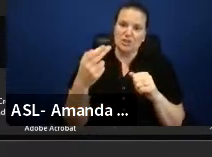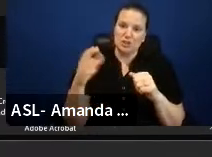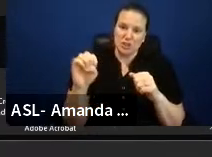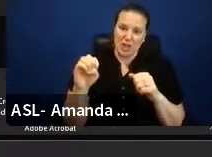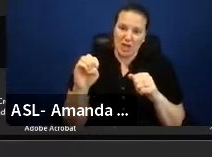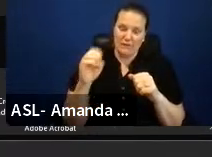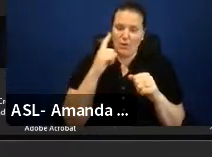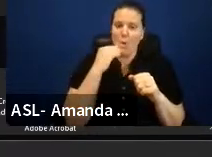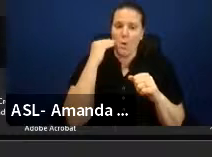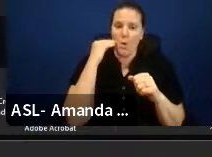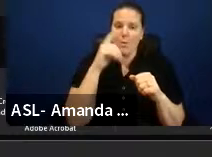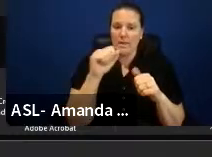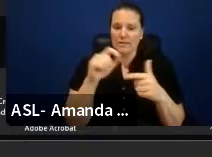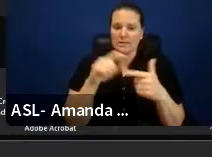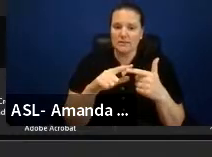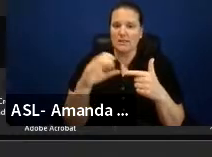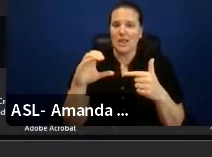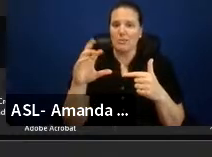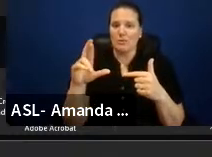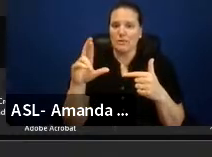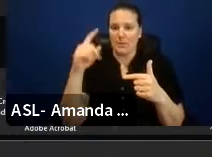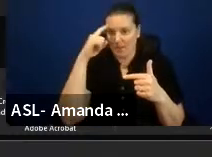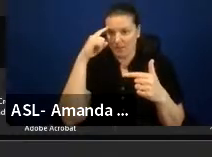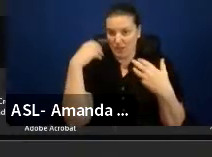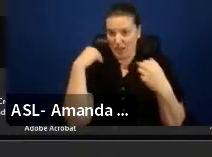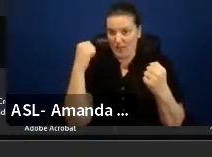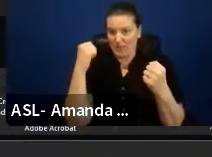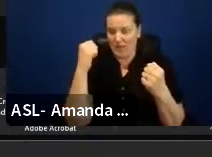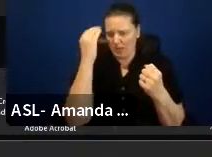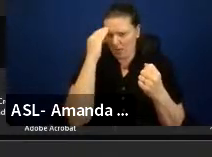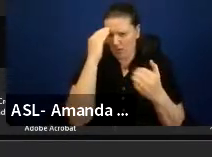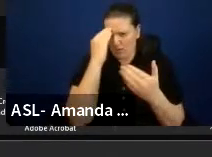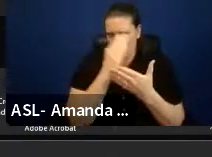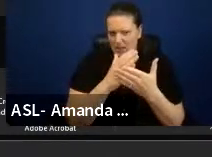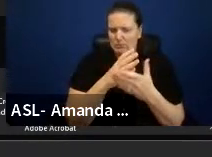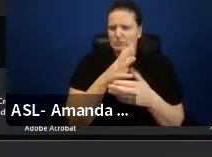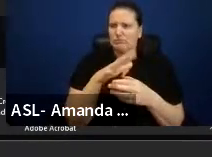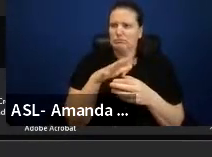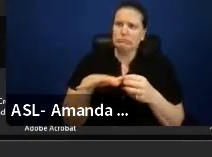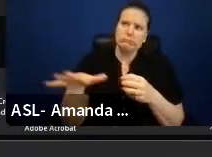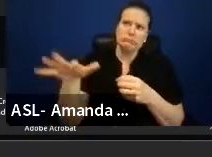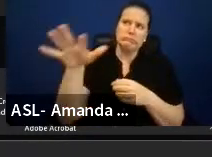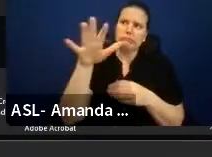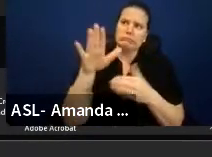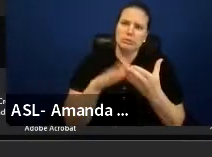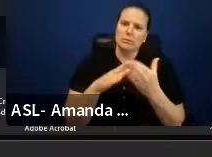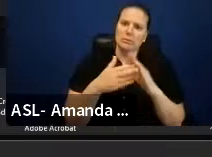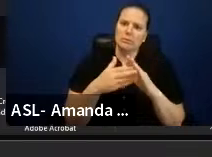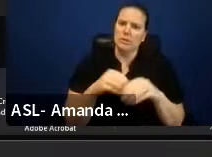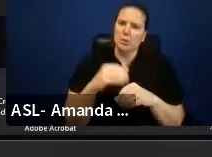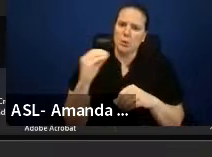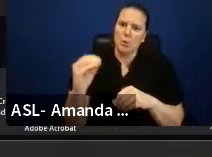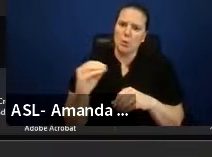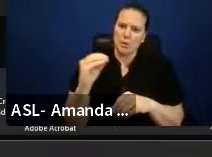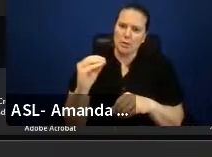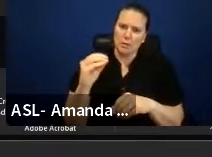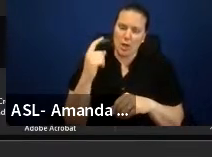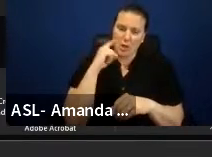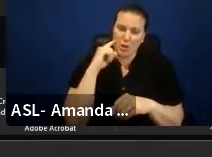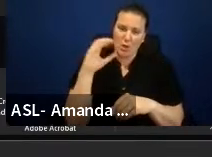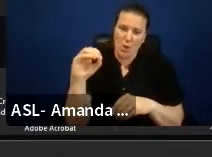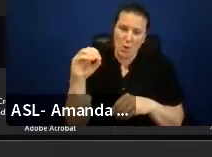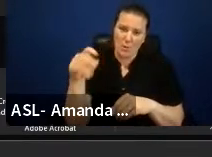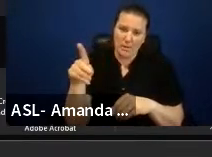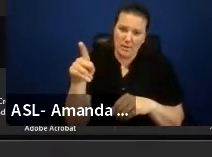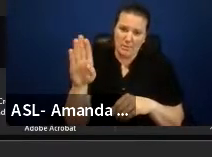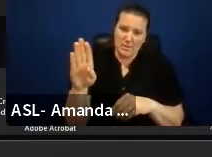Health. I do know in some rural communities in Oregon, have heard OPB have an article